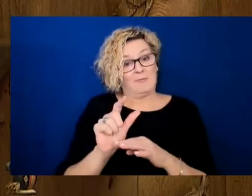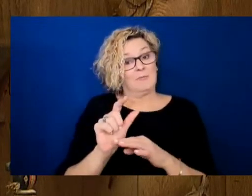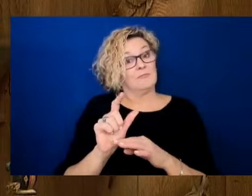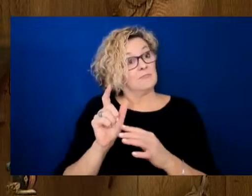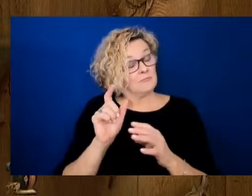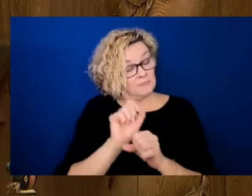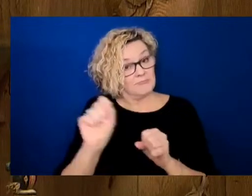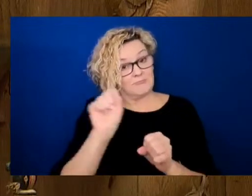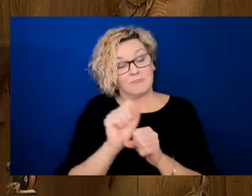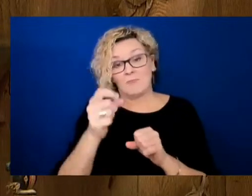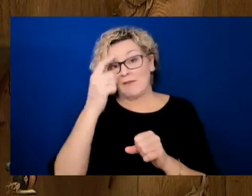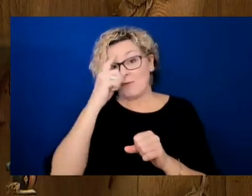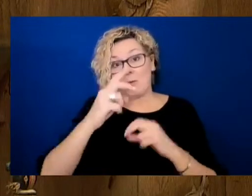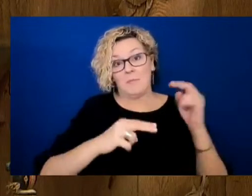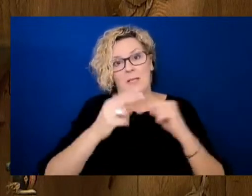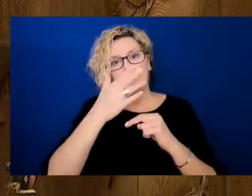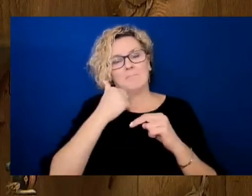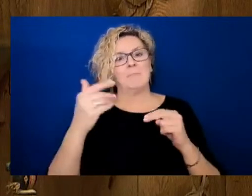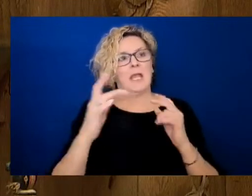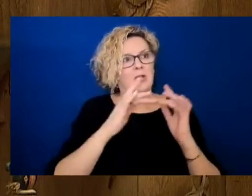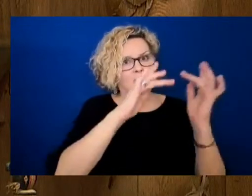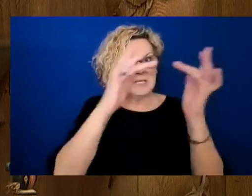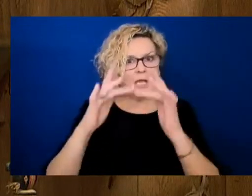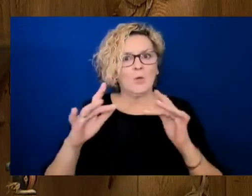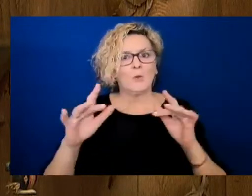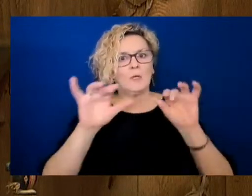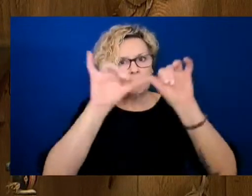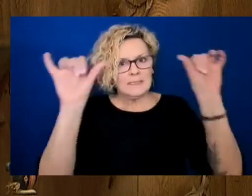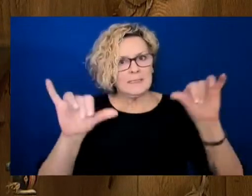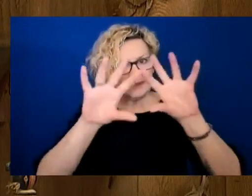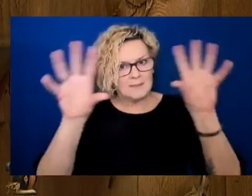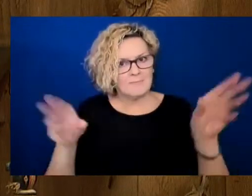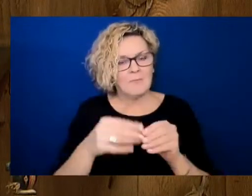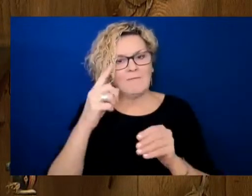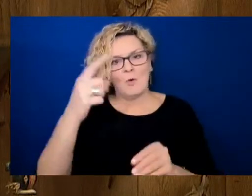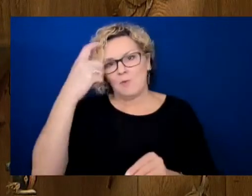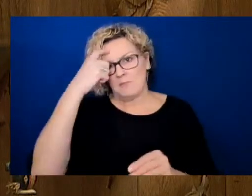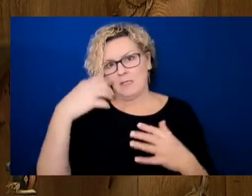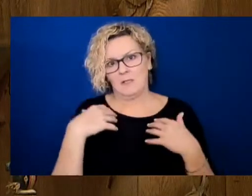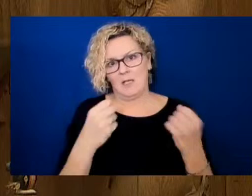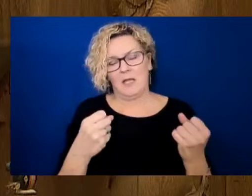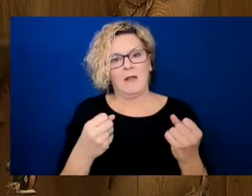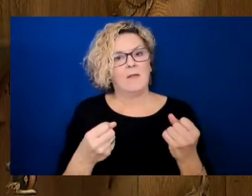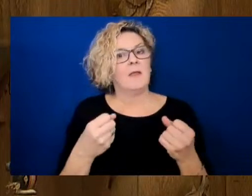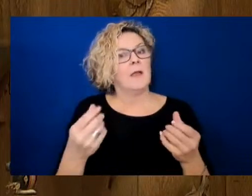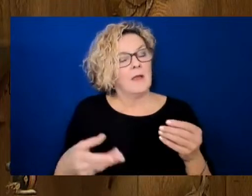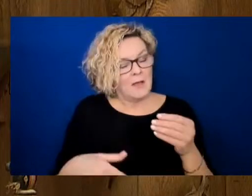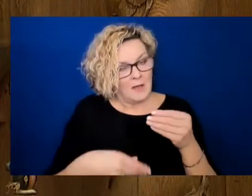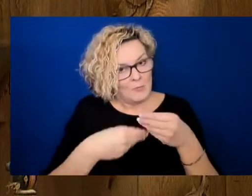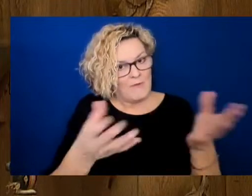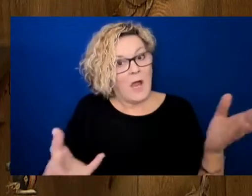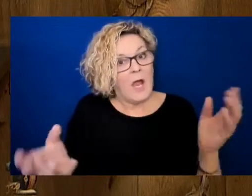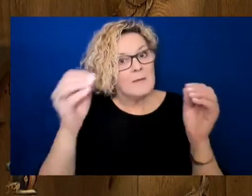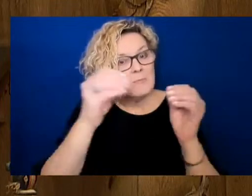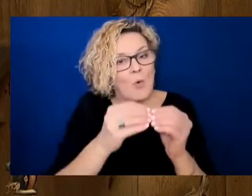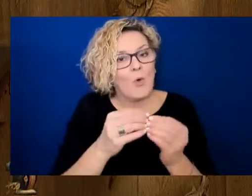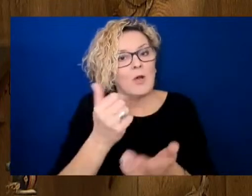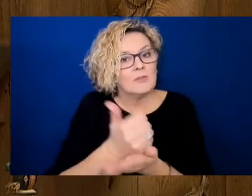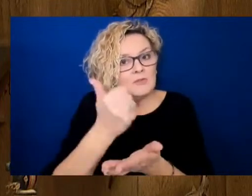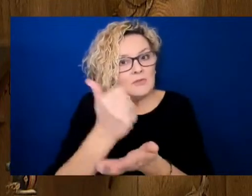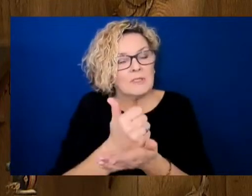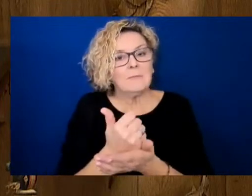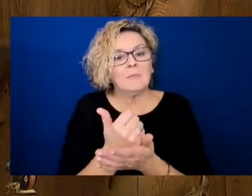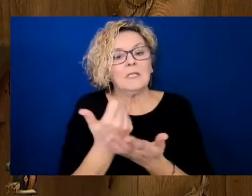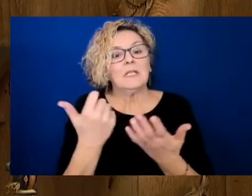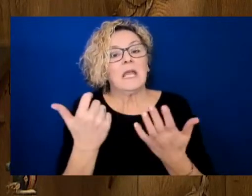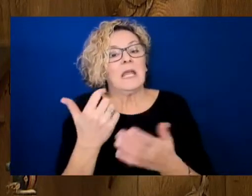addictions care. Almost 3,600 publicly funded treatment and recovery beds are opened throughout the province, with more